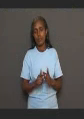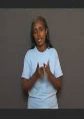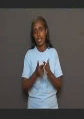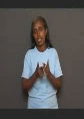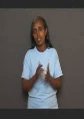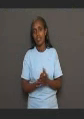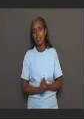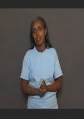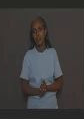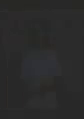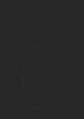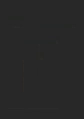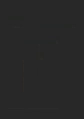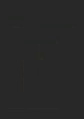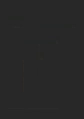Begin.